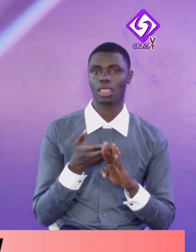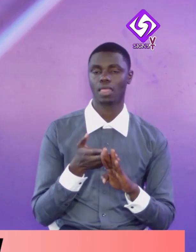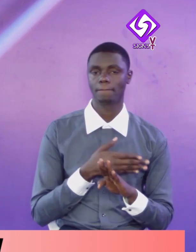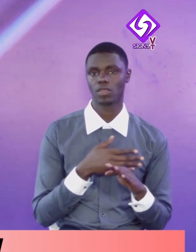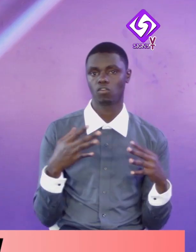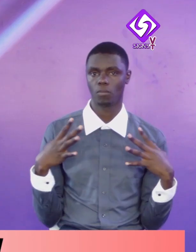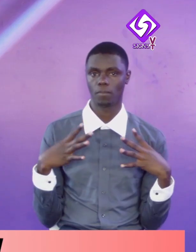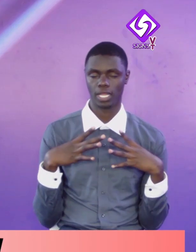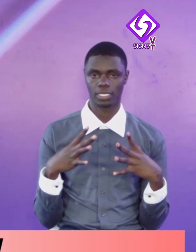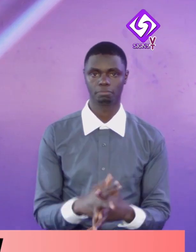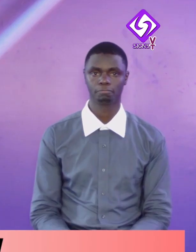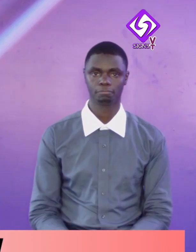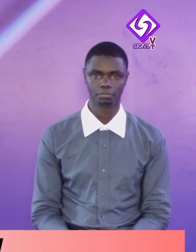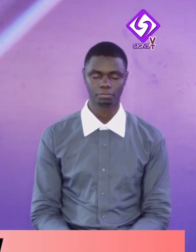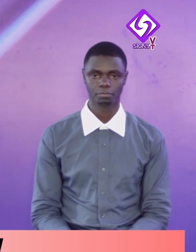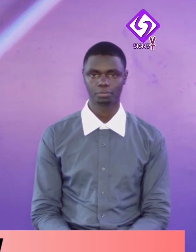take the break.